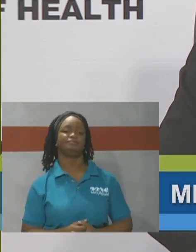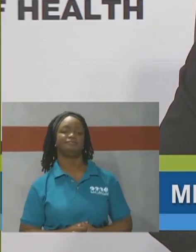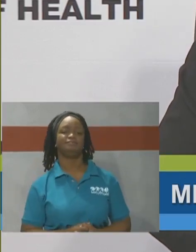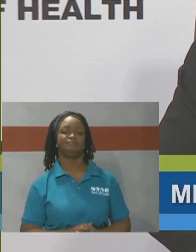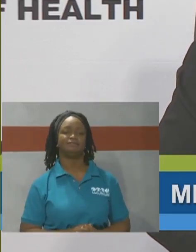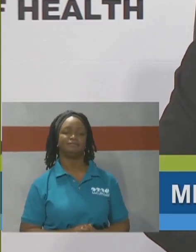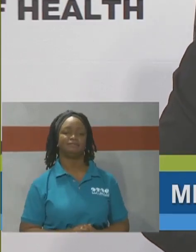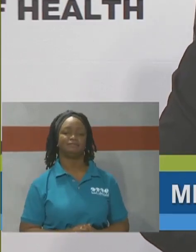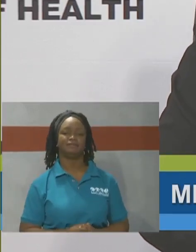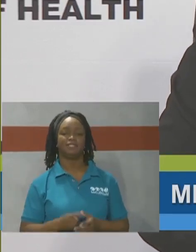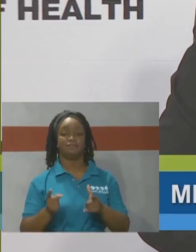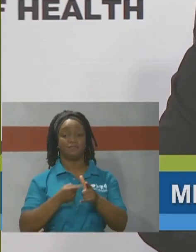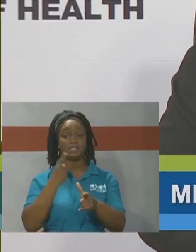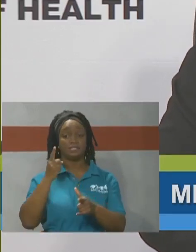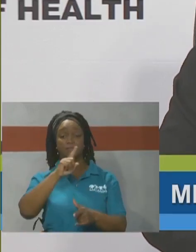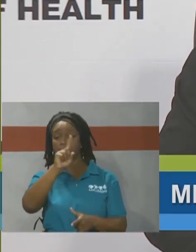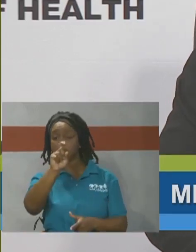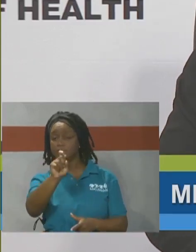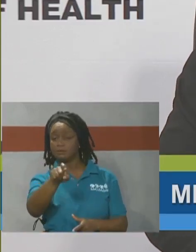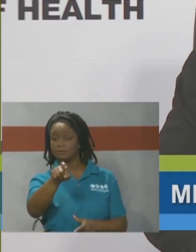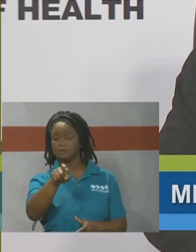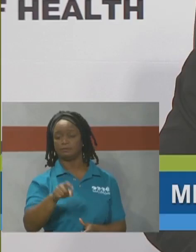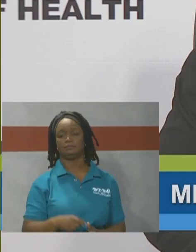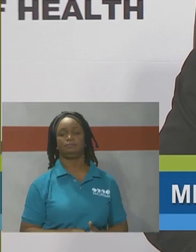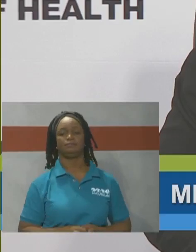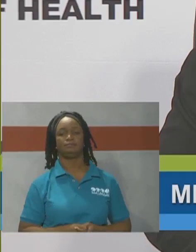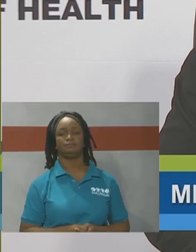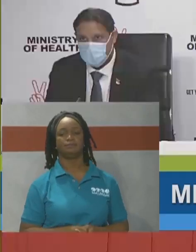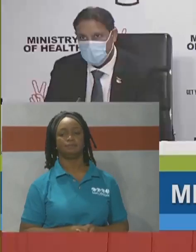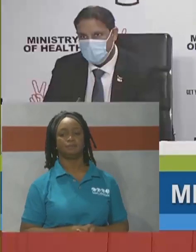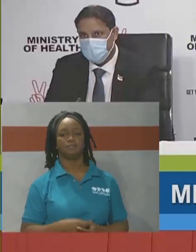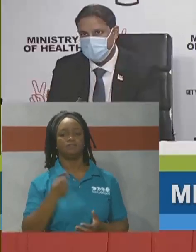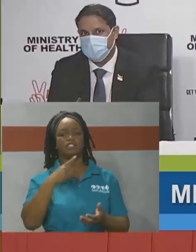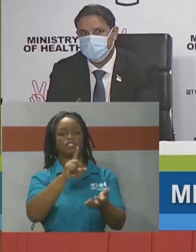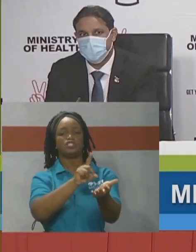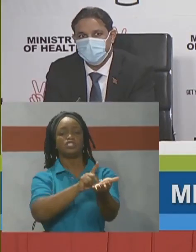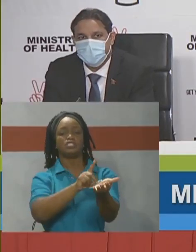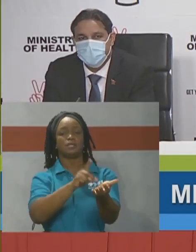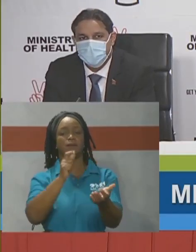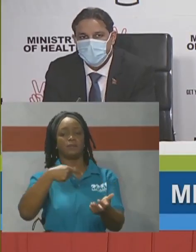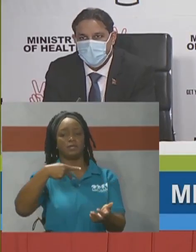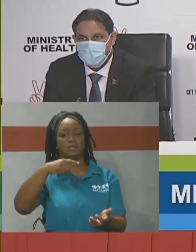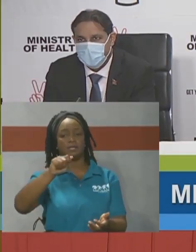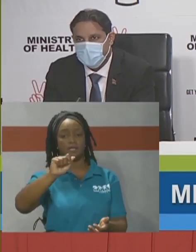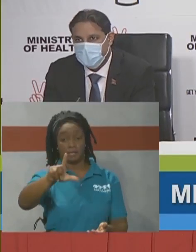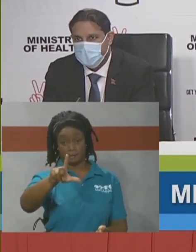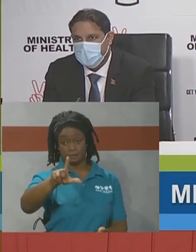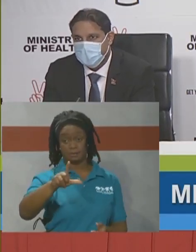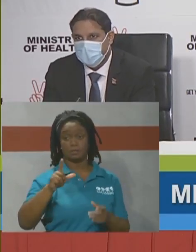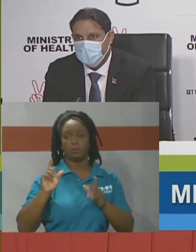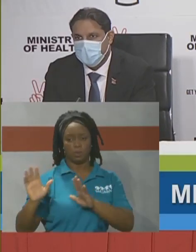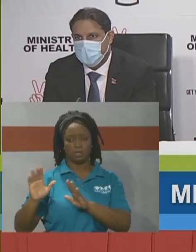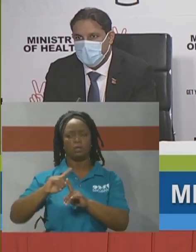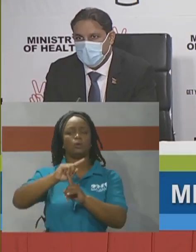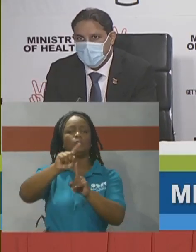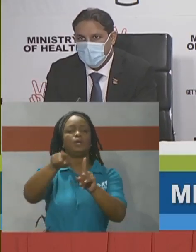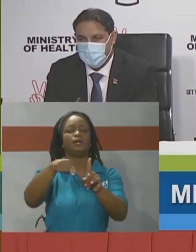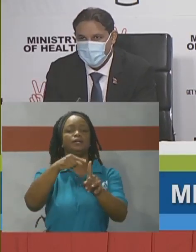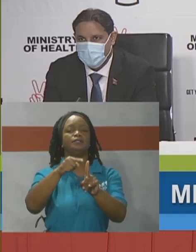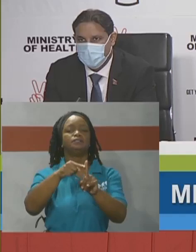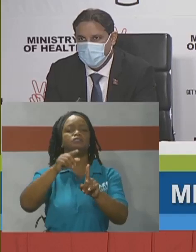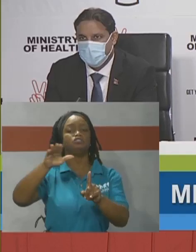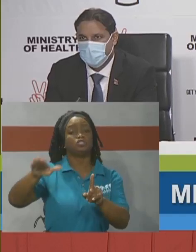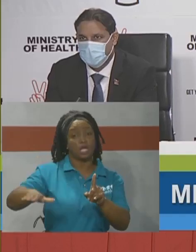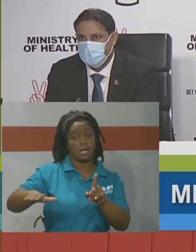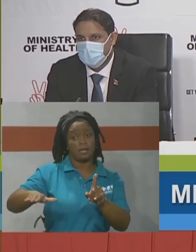Okay. My first question is for Dr. Paul. Dr. Paul, when a child is positive